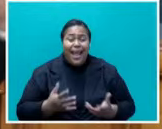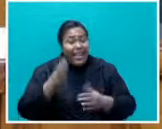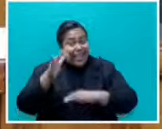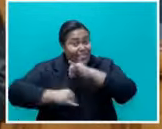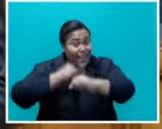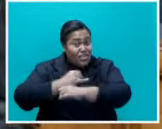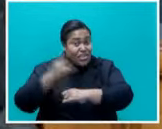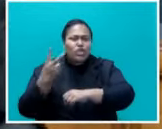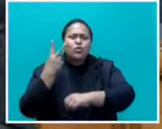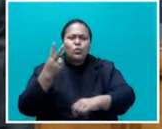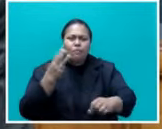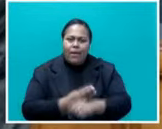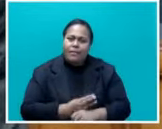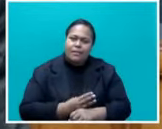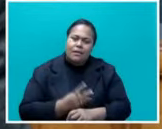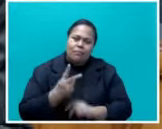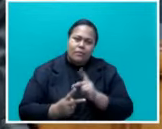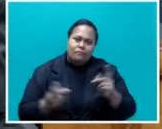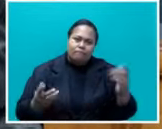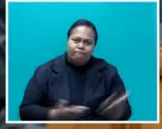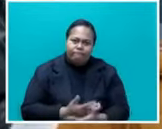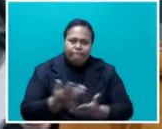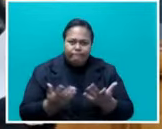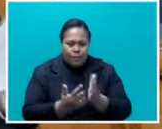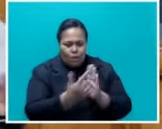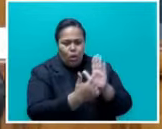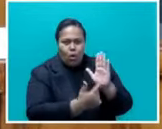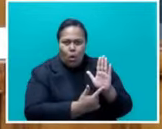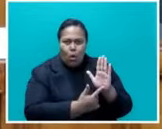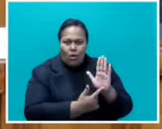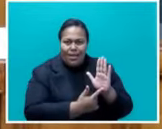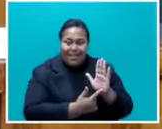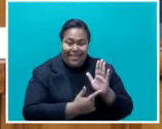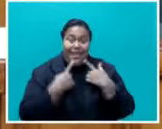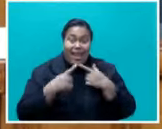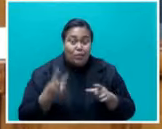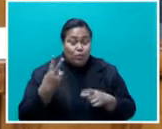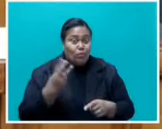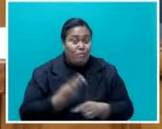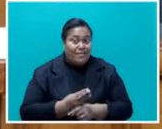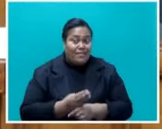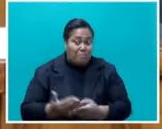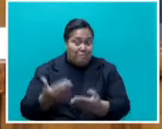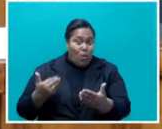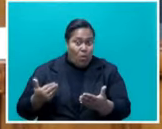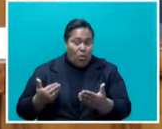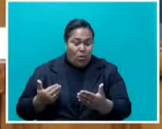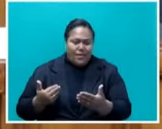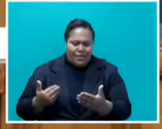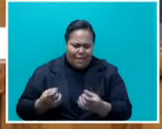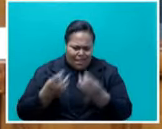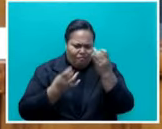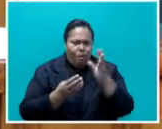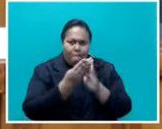2 months. 2 months notice that a bill is coming. And then you go into the first reading, the